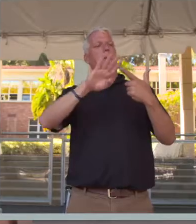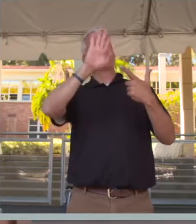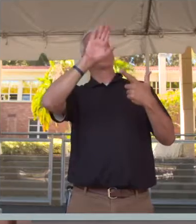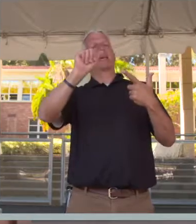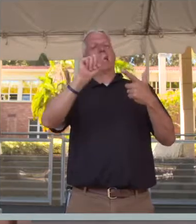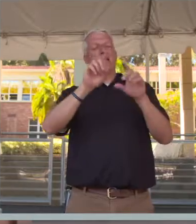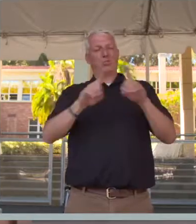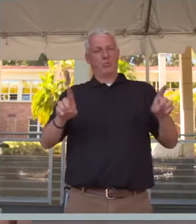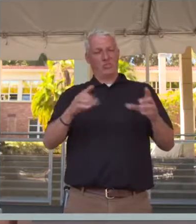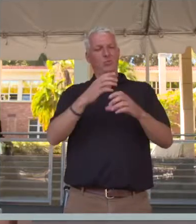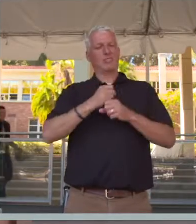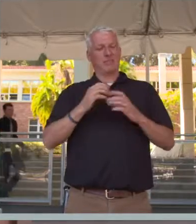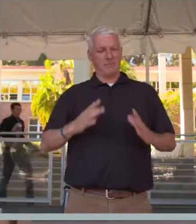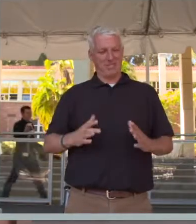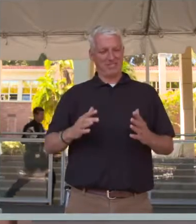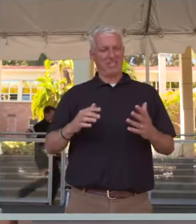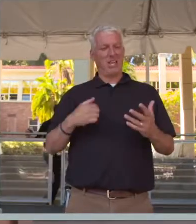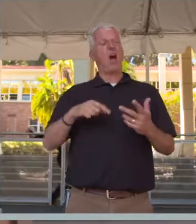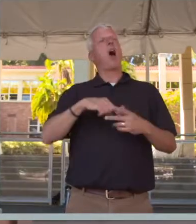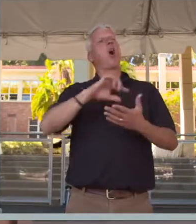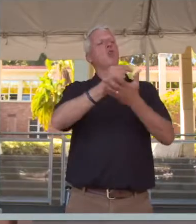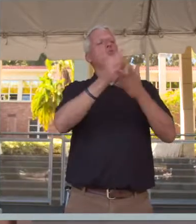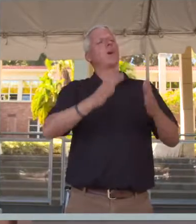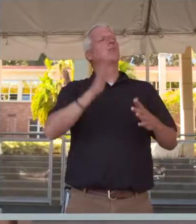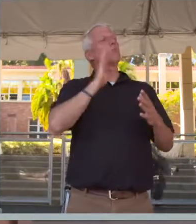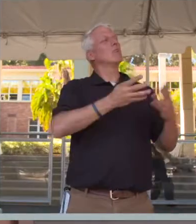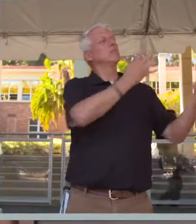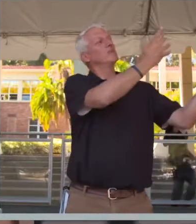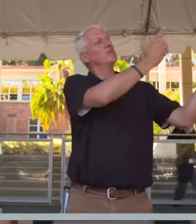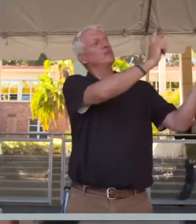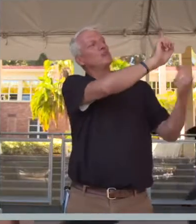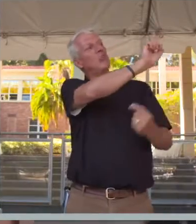recipients. Our graduates will cross our stage,